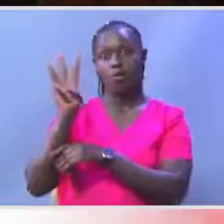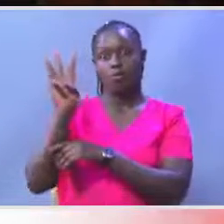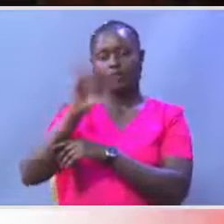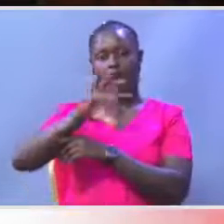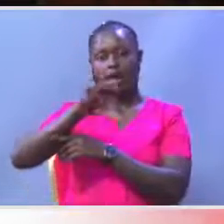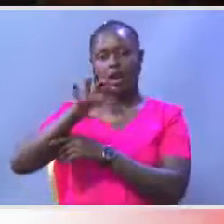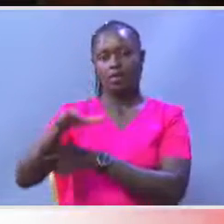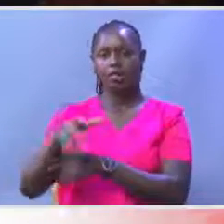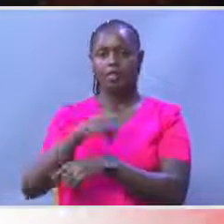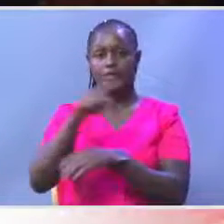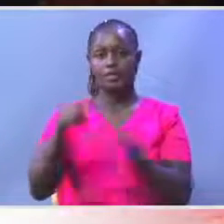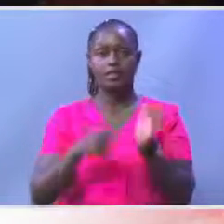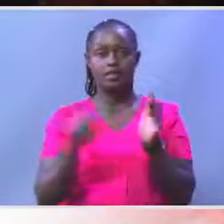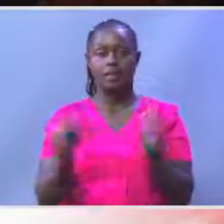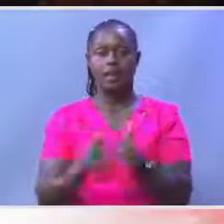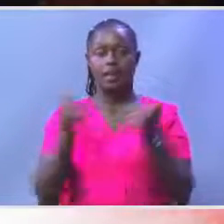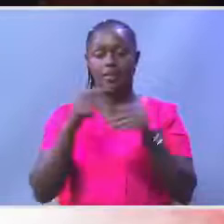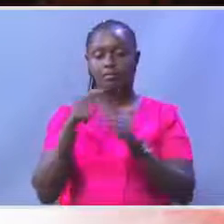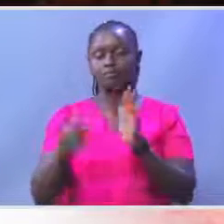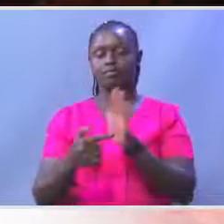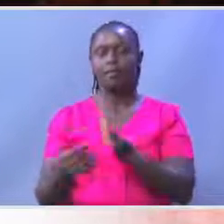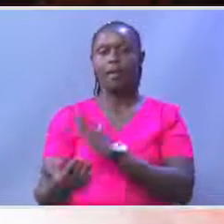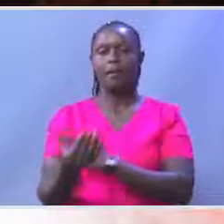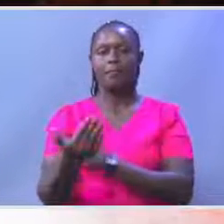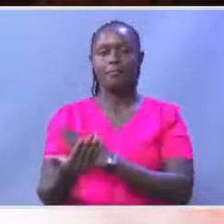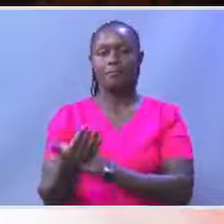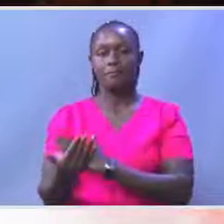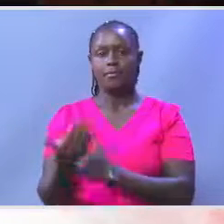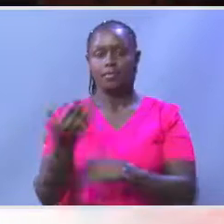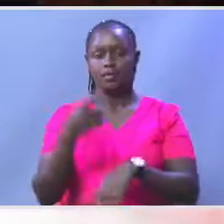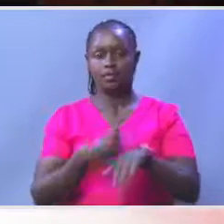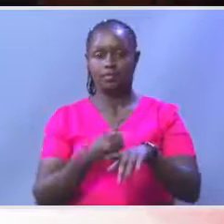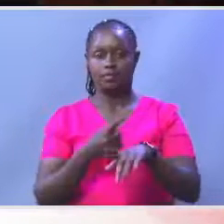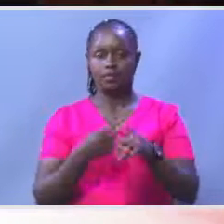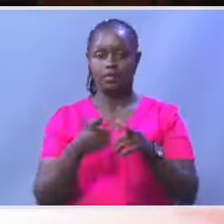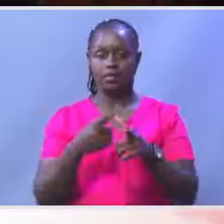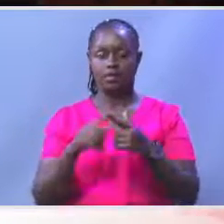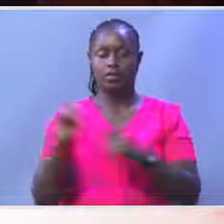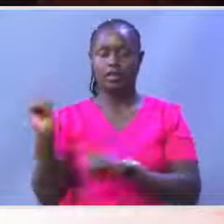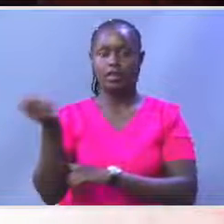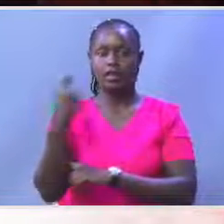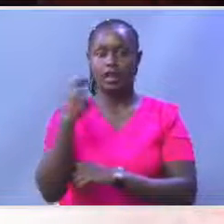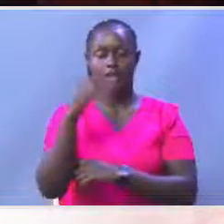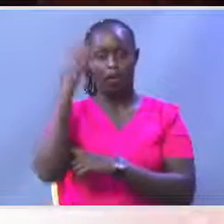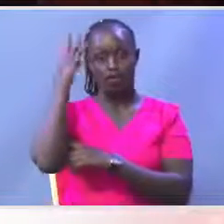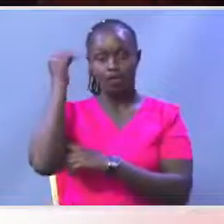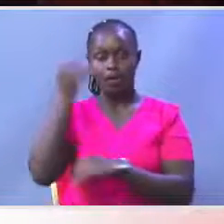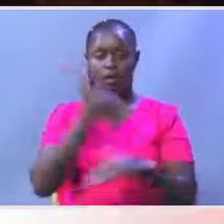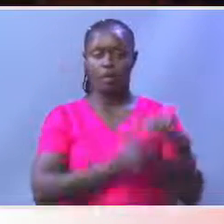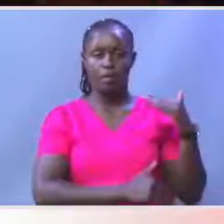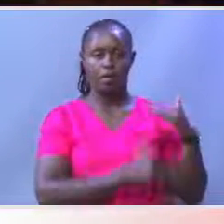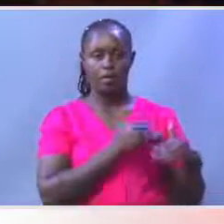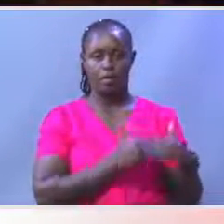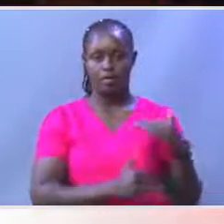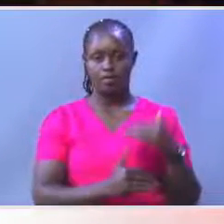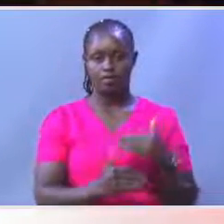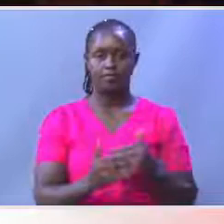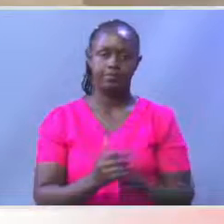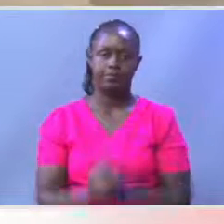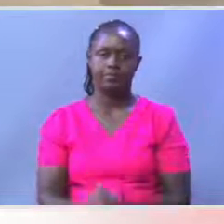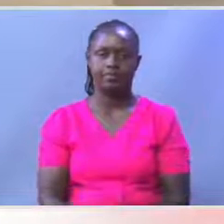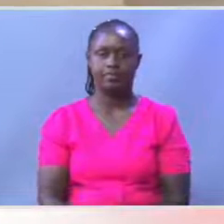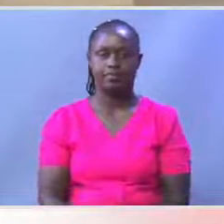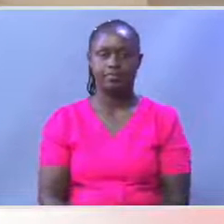incident occurred this morning along the guerrilla Wajir road on the Kenya-Somalia border. Here is Andrin Kilemi with that